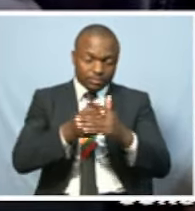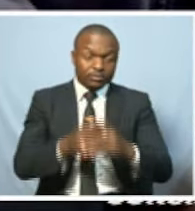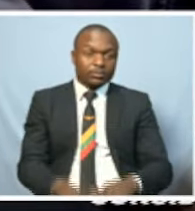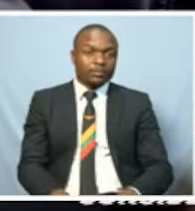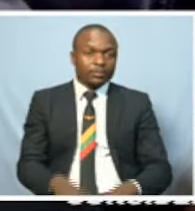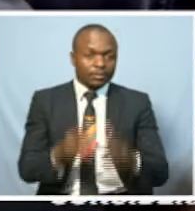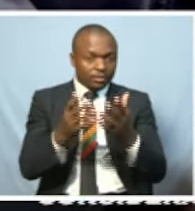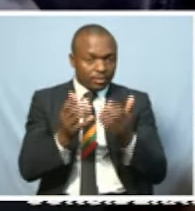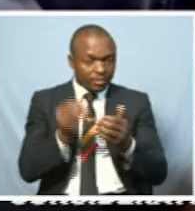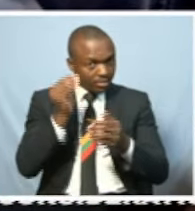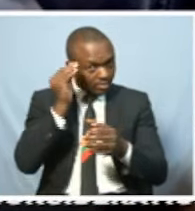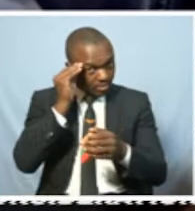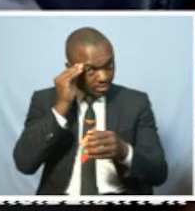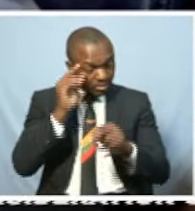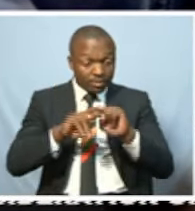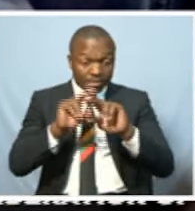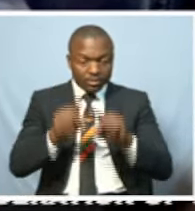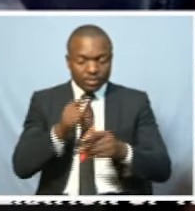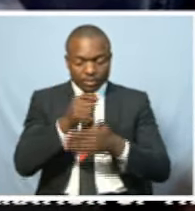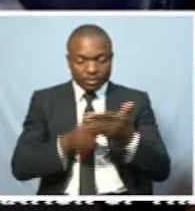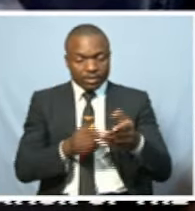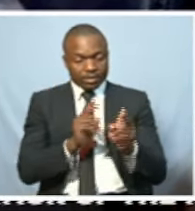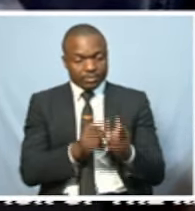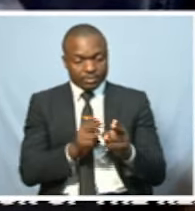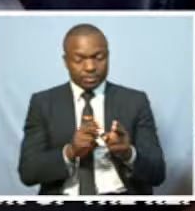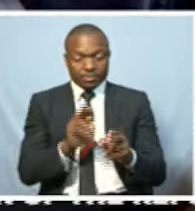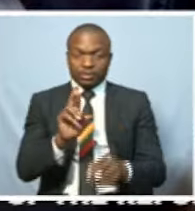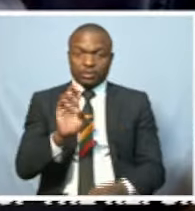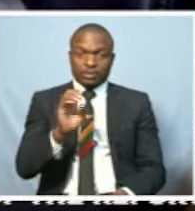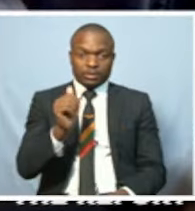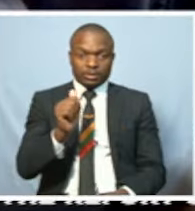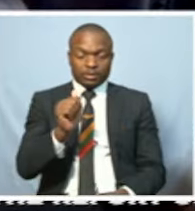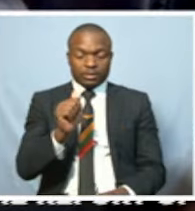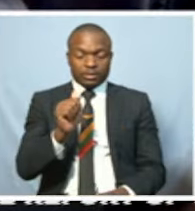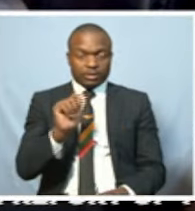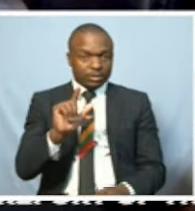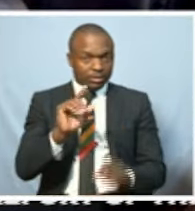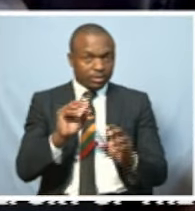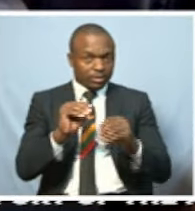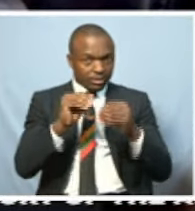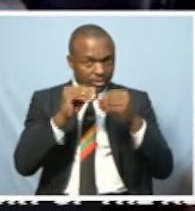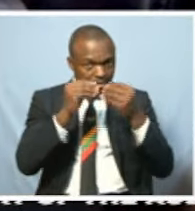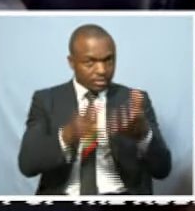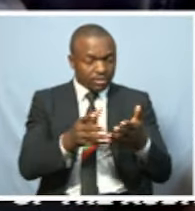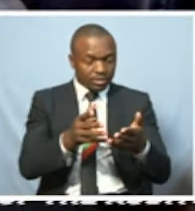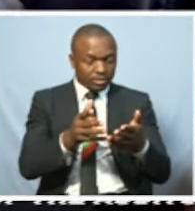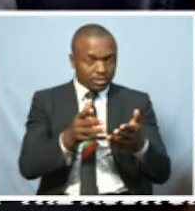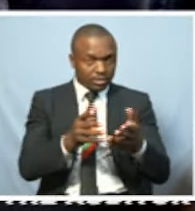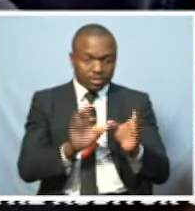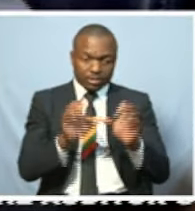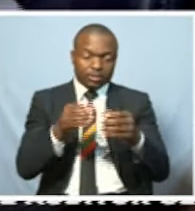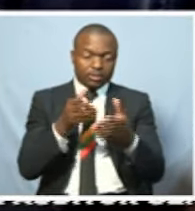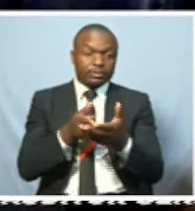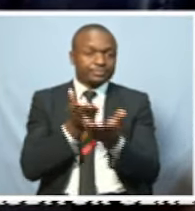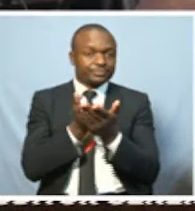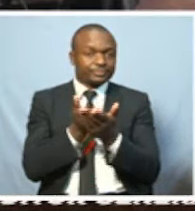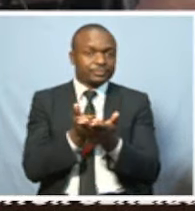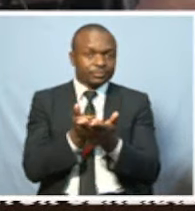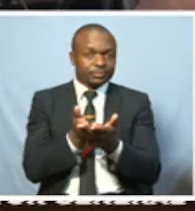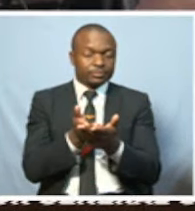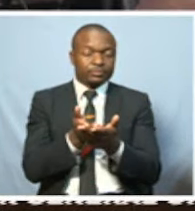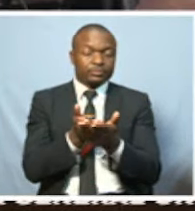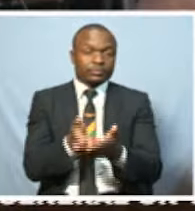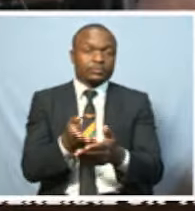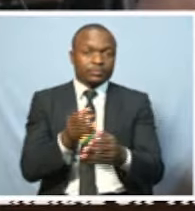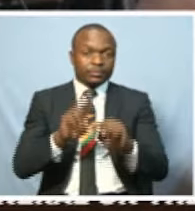also wanted to find out, Chair, what the response that REA gave to the council on these works. I submit, Chair, for those three